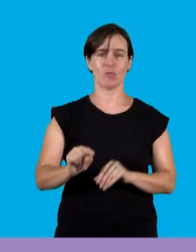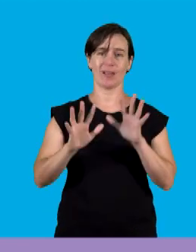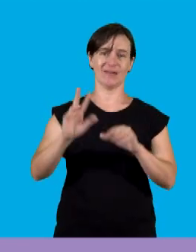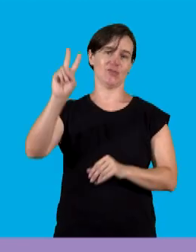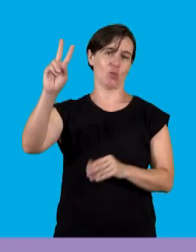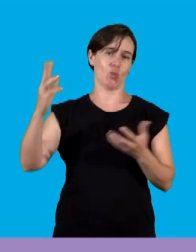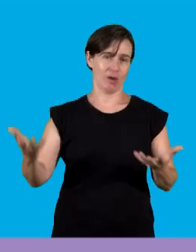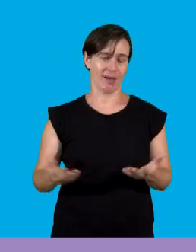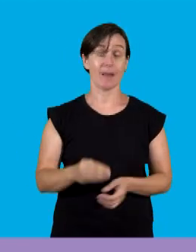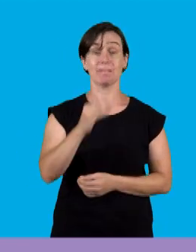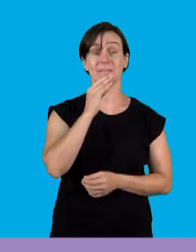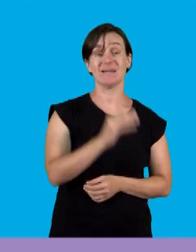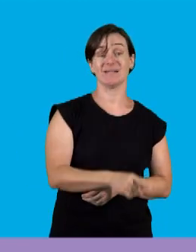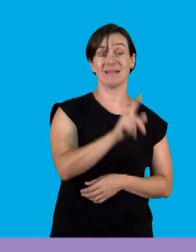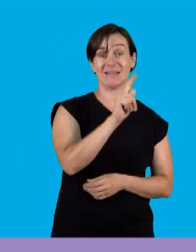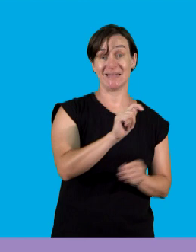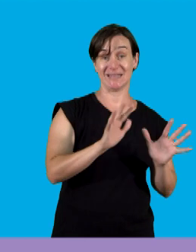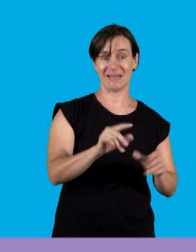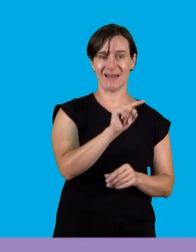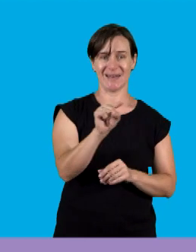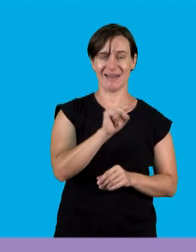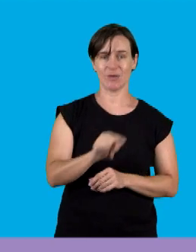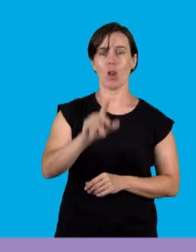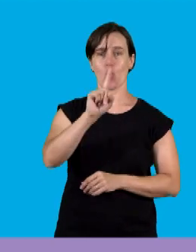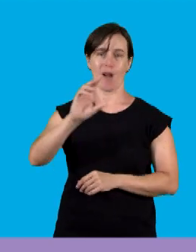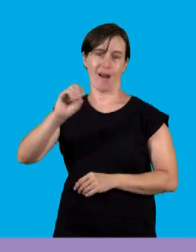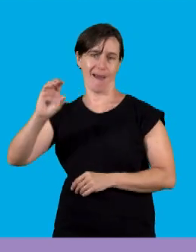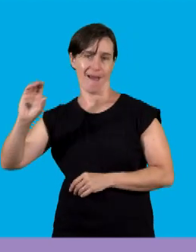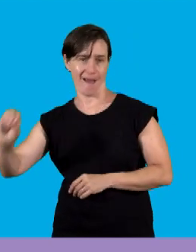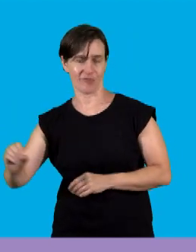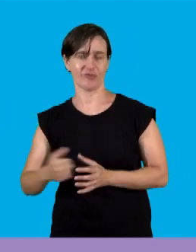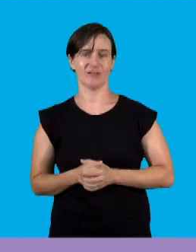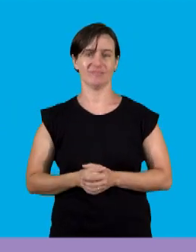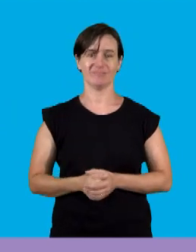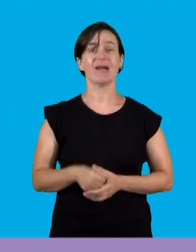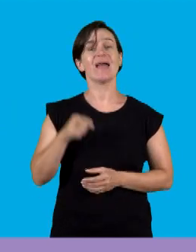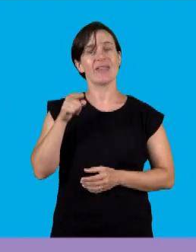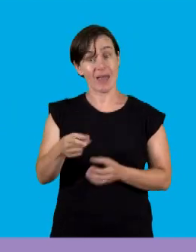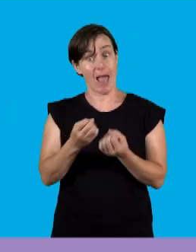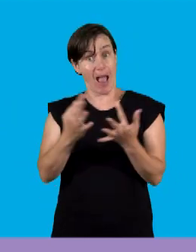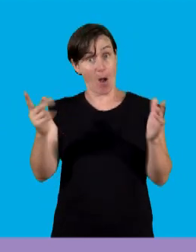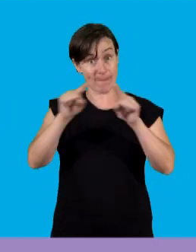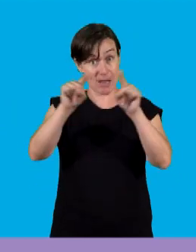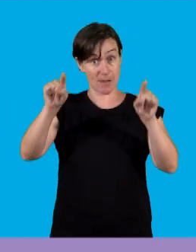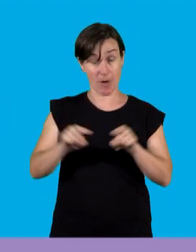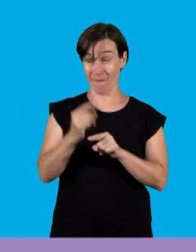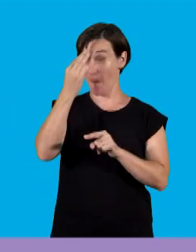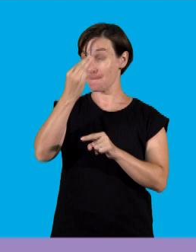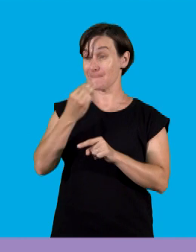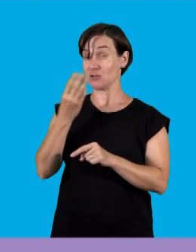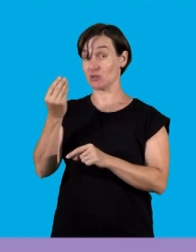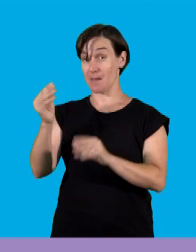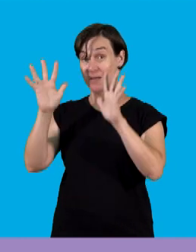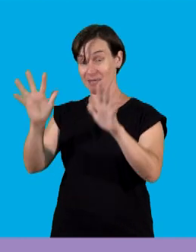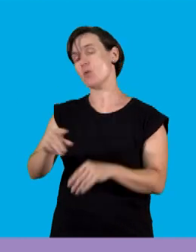of course that is going to be equals to 100, and that is how many blocks will